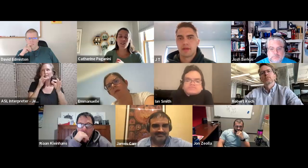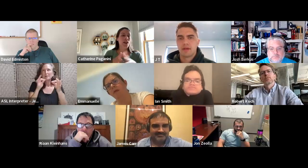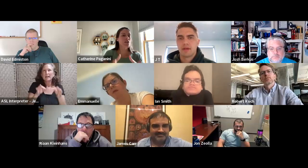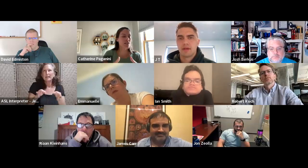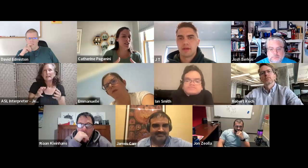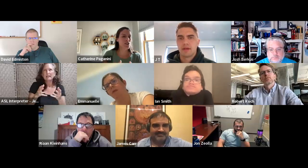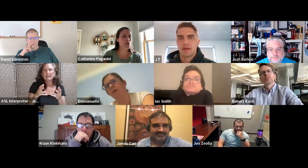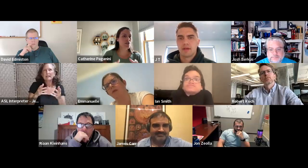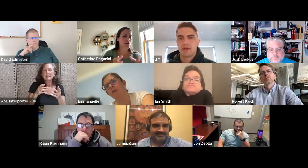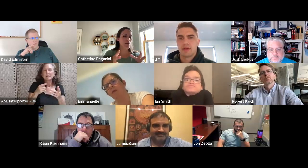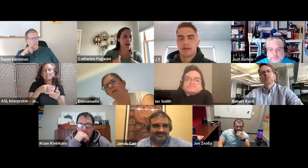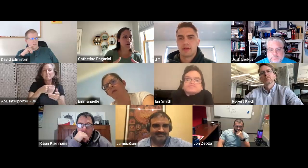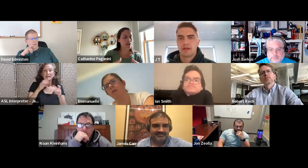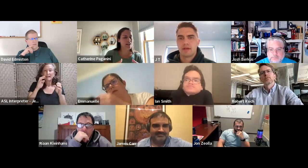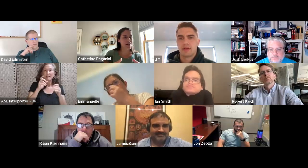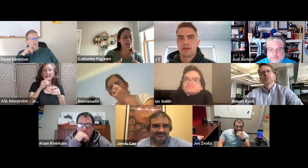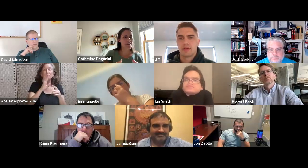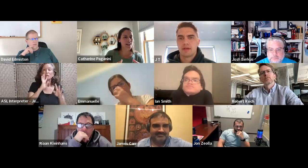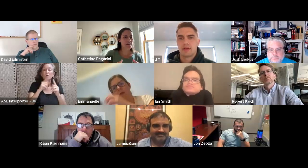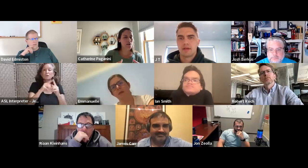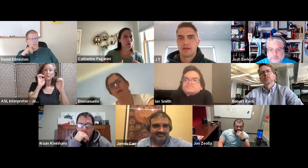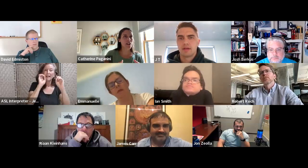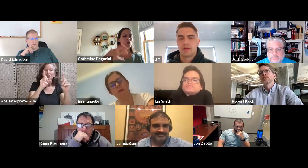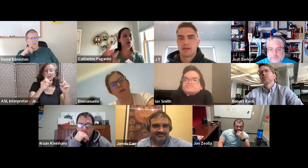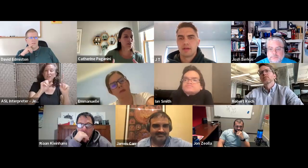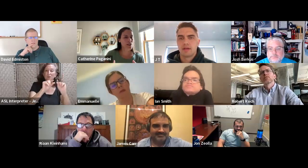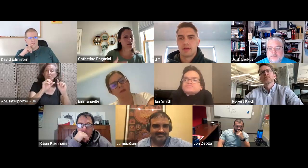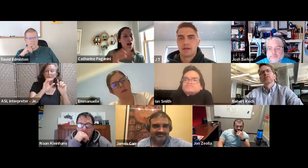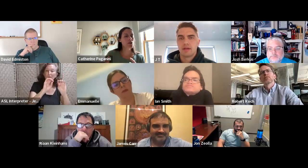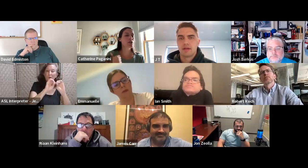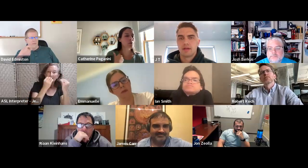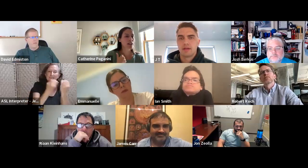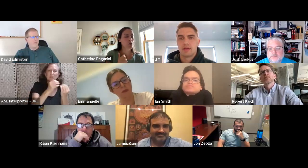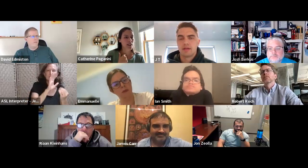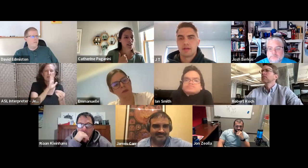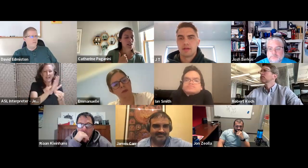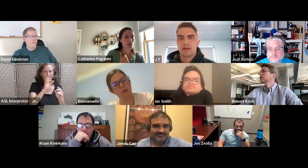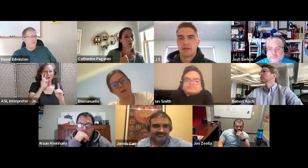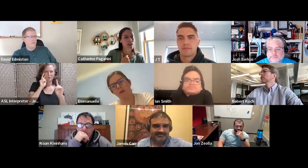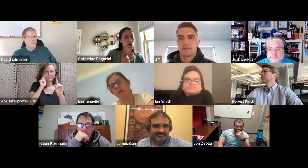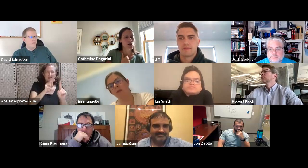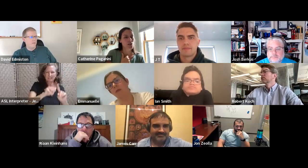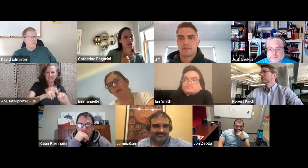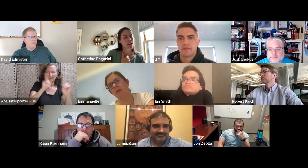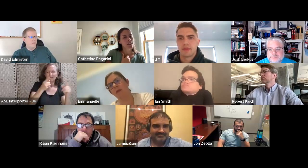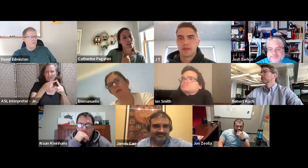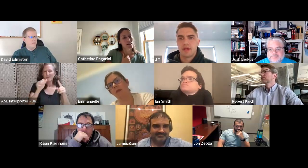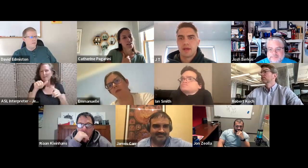if it's like a educational institution, they matter, they will care about different things. So how do you explain what this is and why they